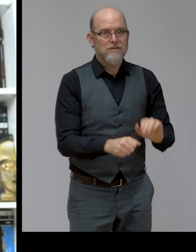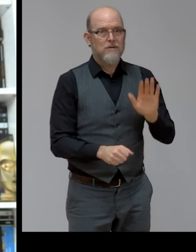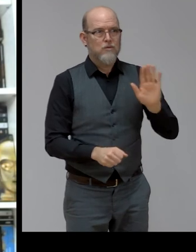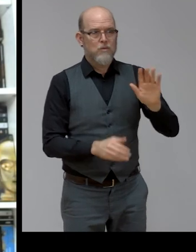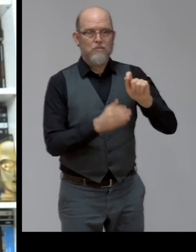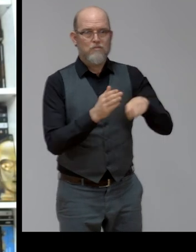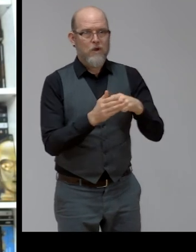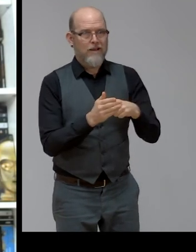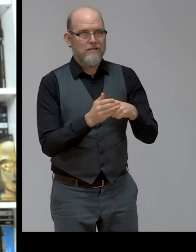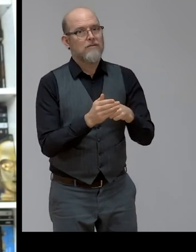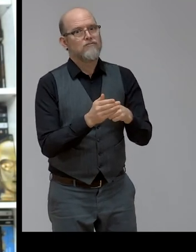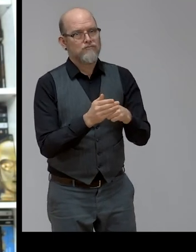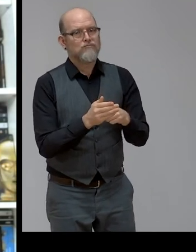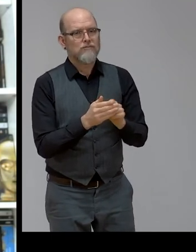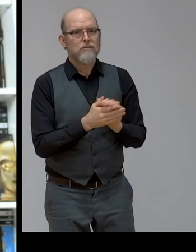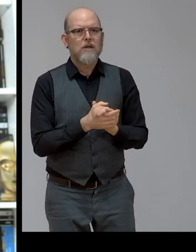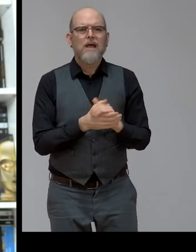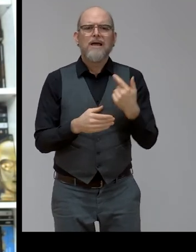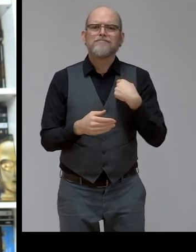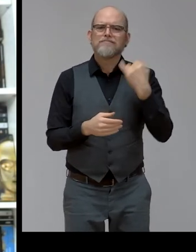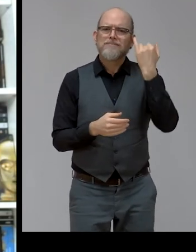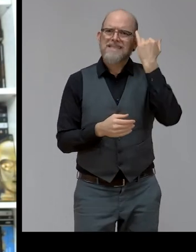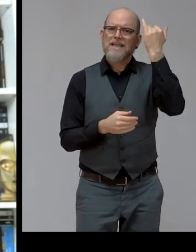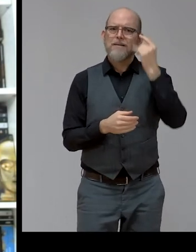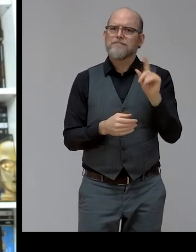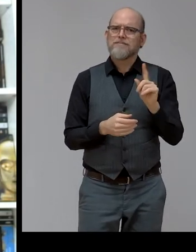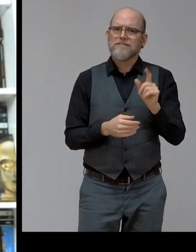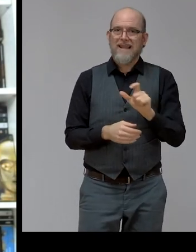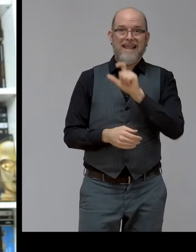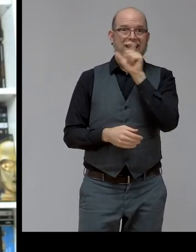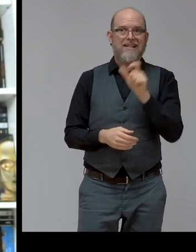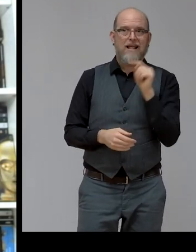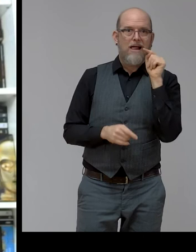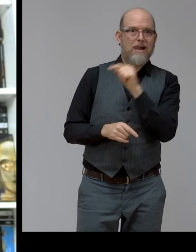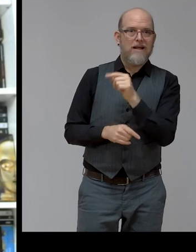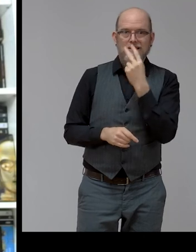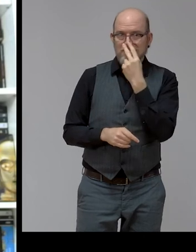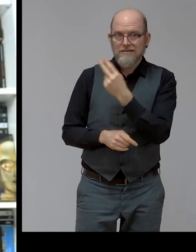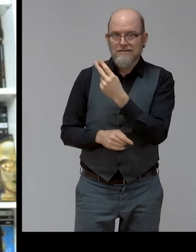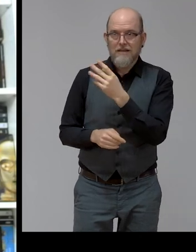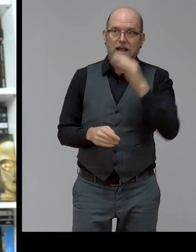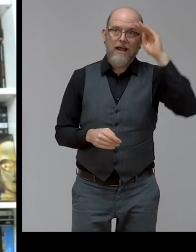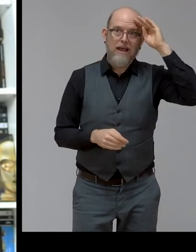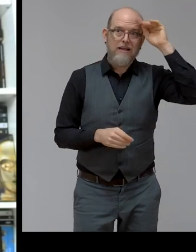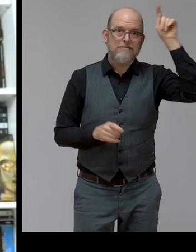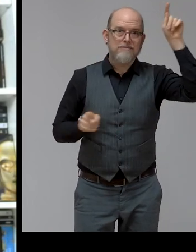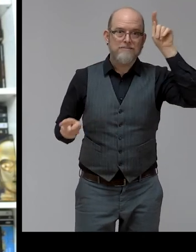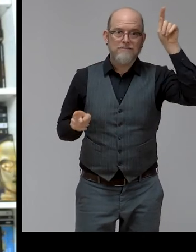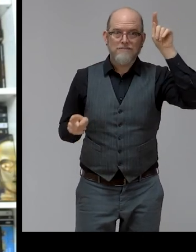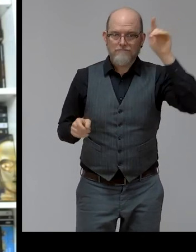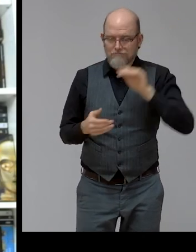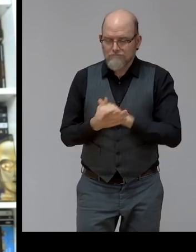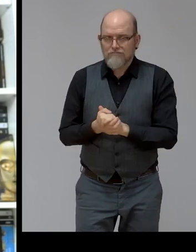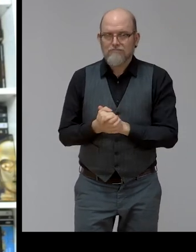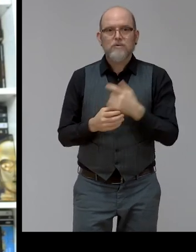got the model from Italy and Ireland. So they replicated in Turkey by adding some cultural elements, let's